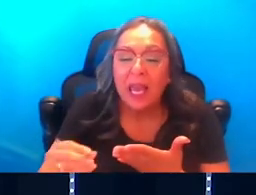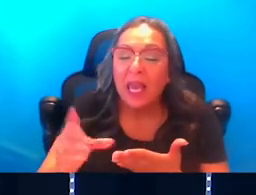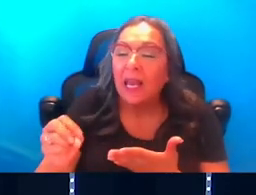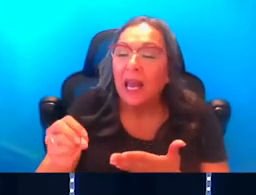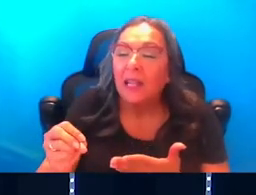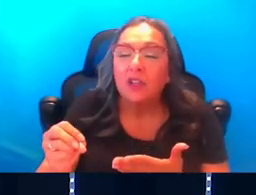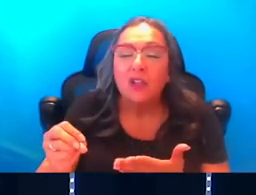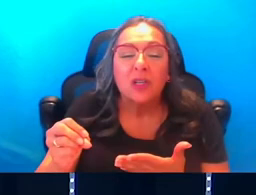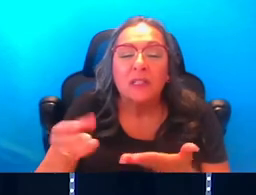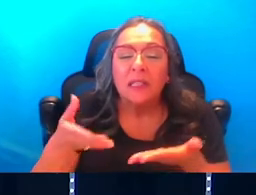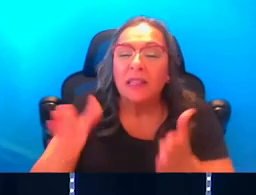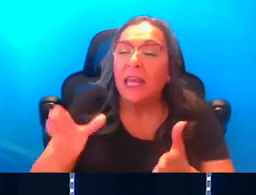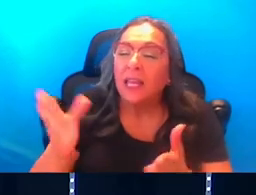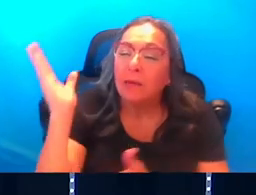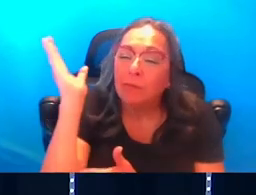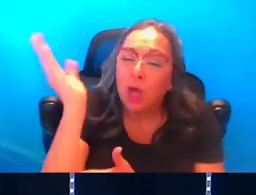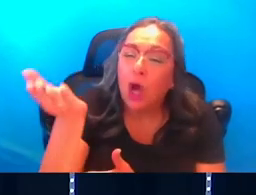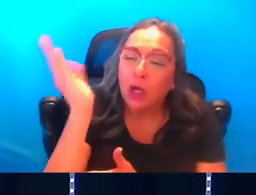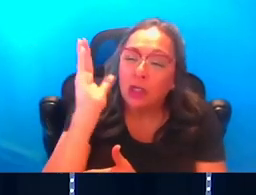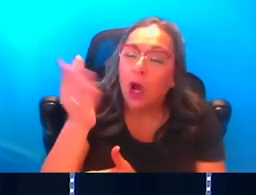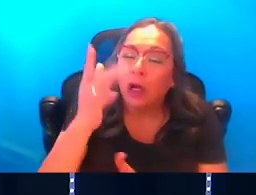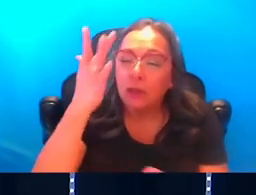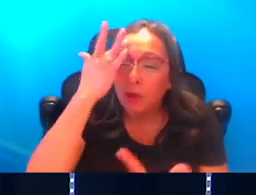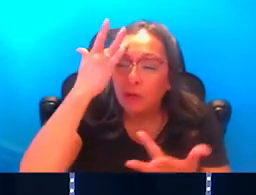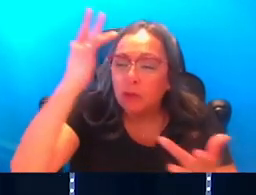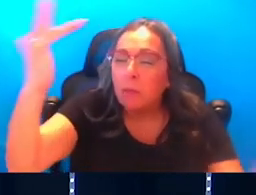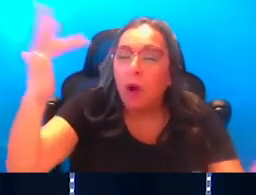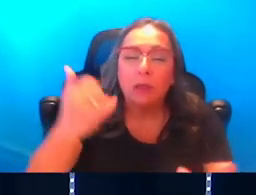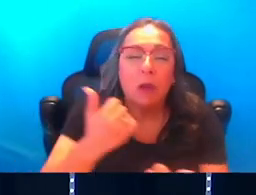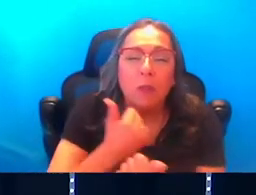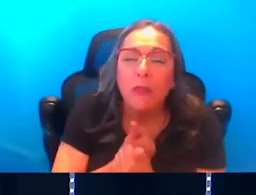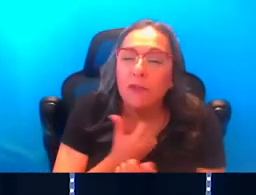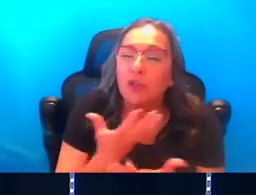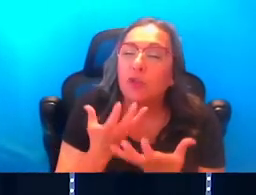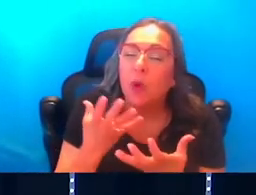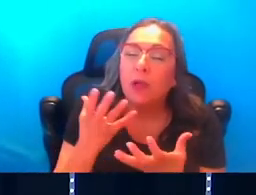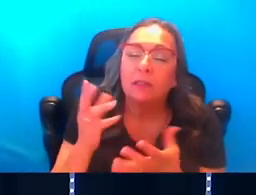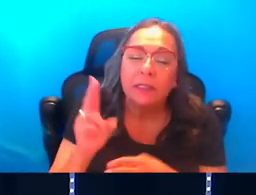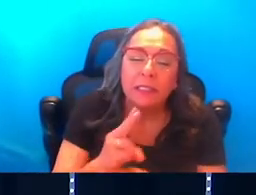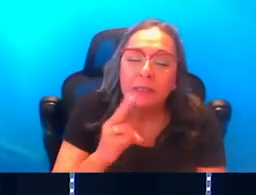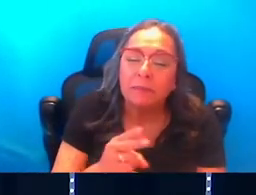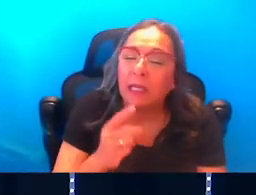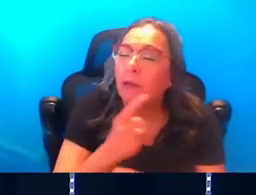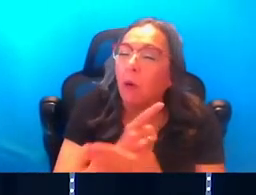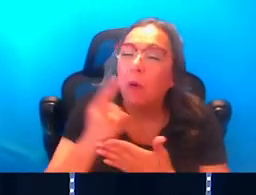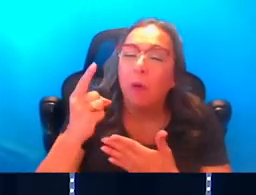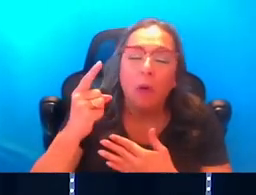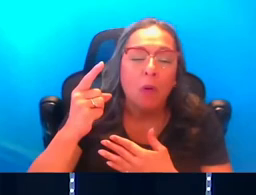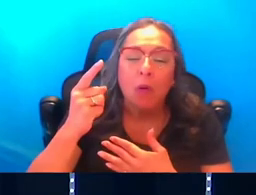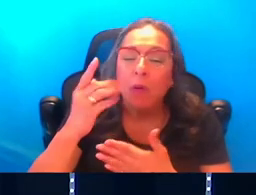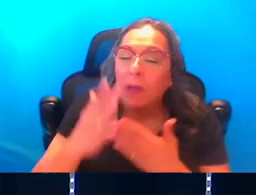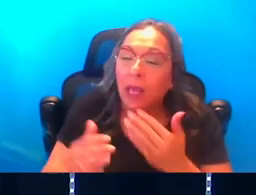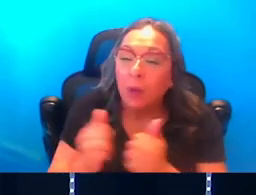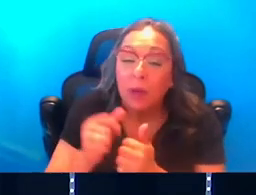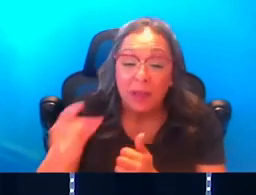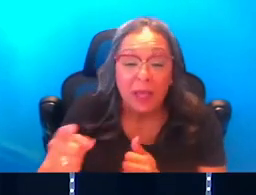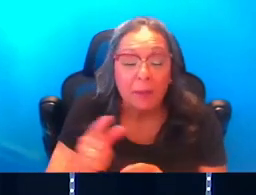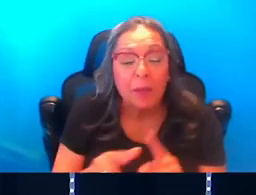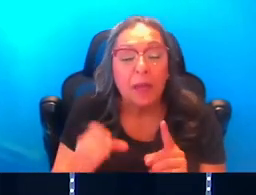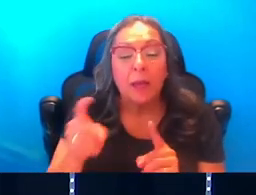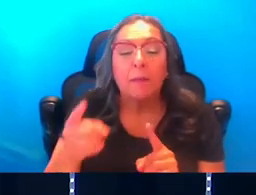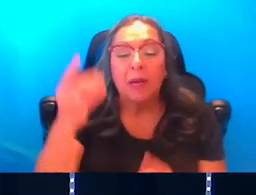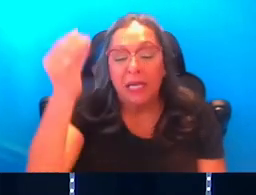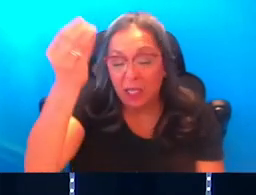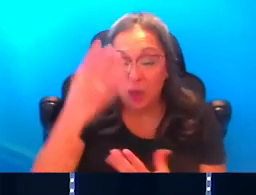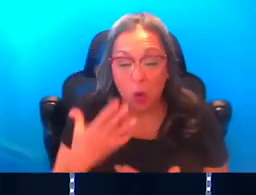time. So wise, so loving, just wonderful guy, Pastor Ed Meyer. And he shares with us this